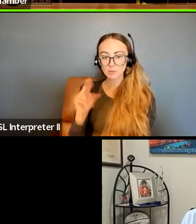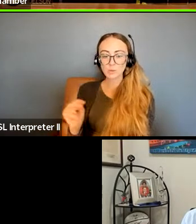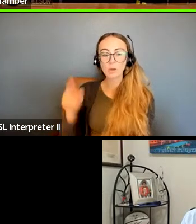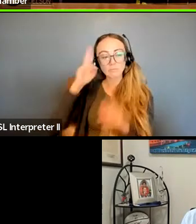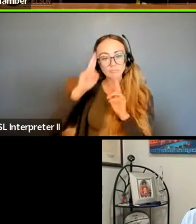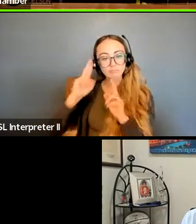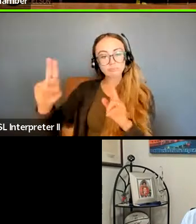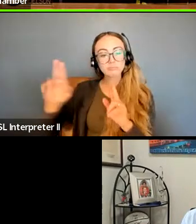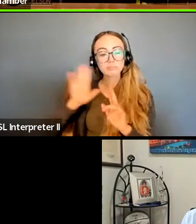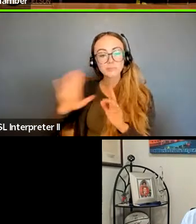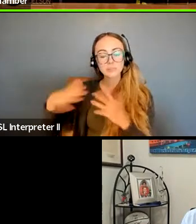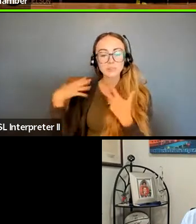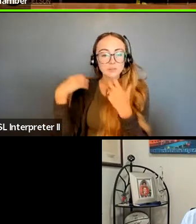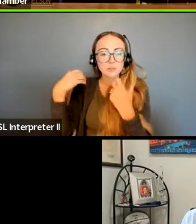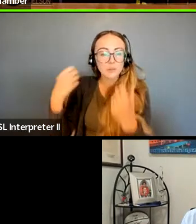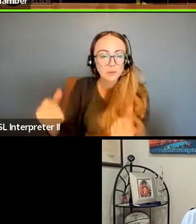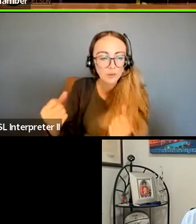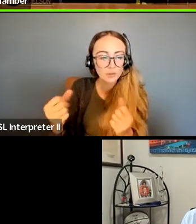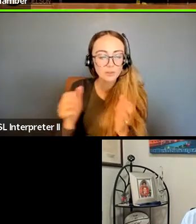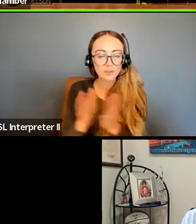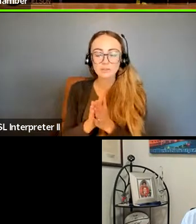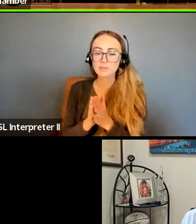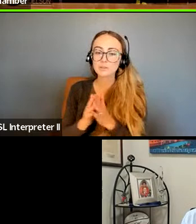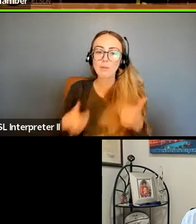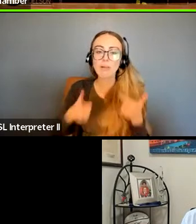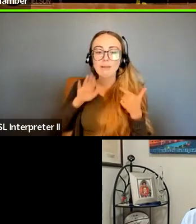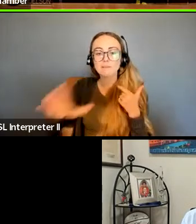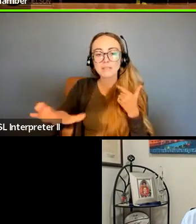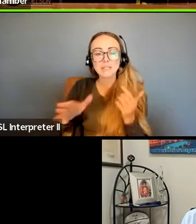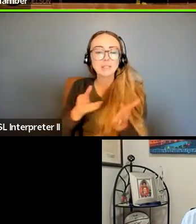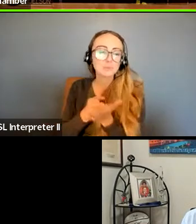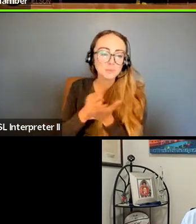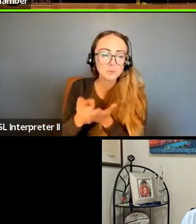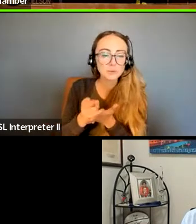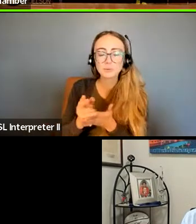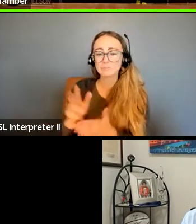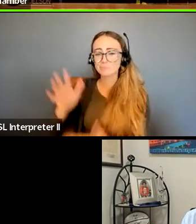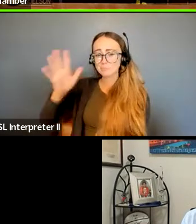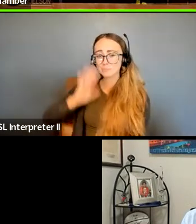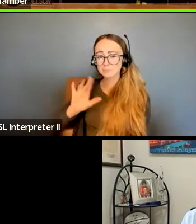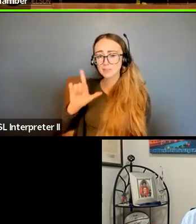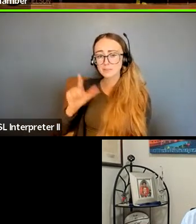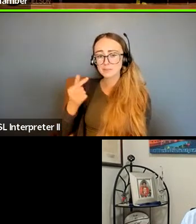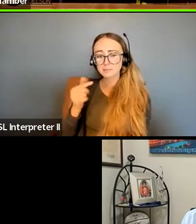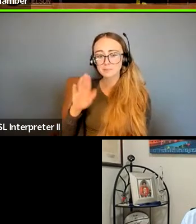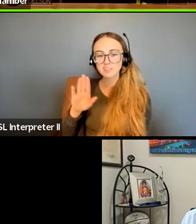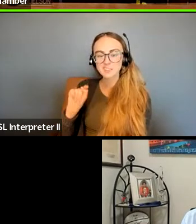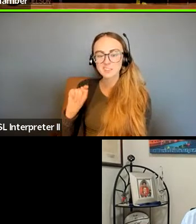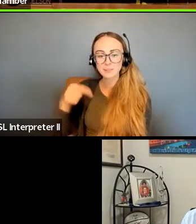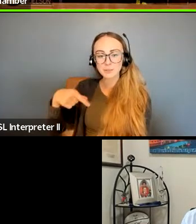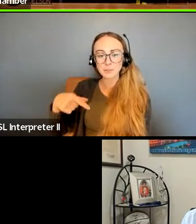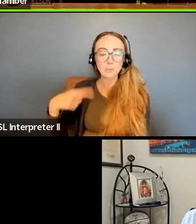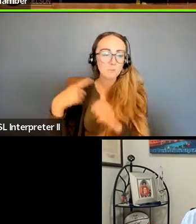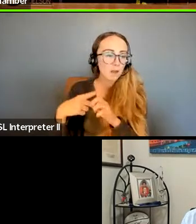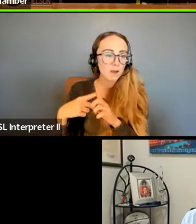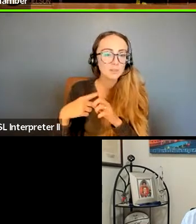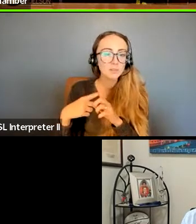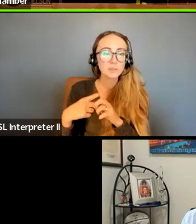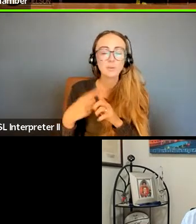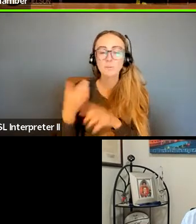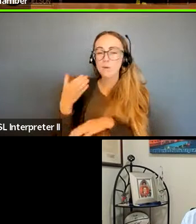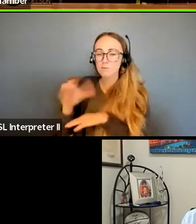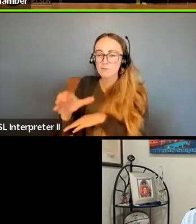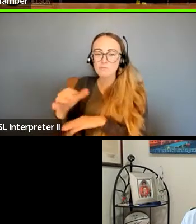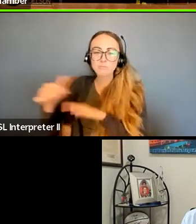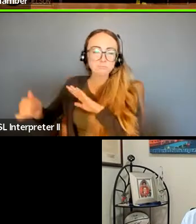of William Dorsey Swan to live his truth at a time when the LGBTQ plus community was forced into the shadows of